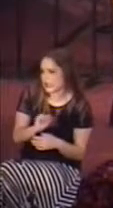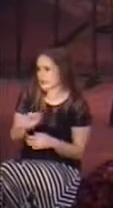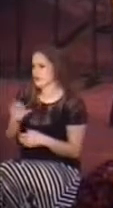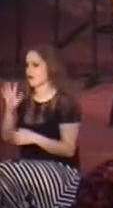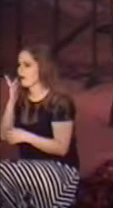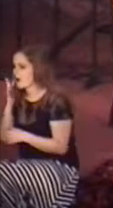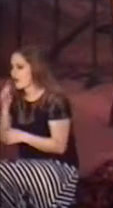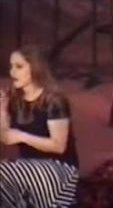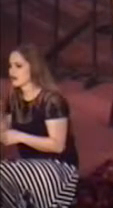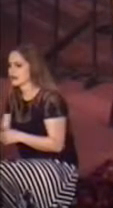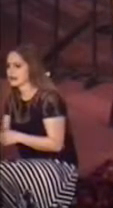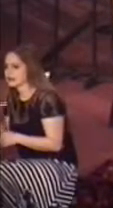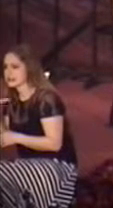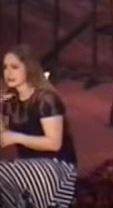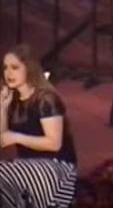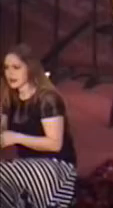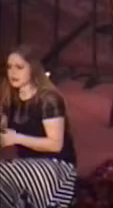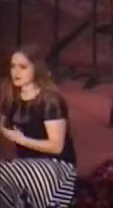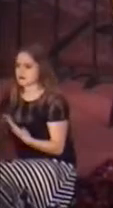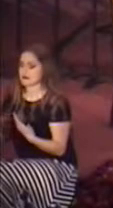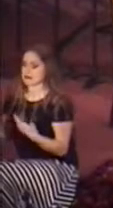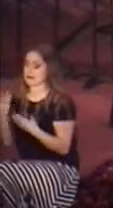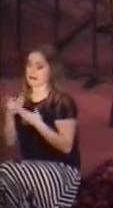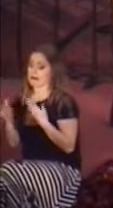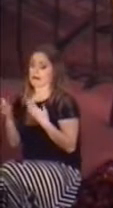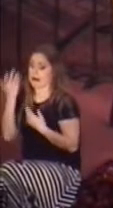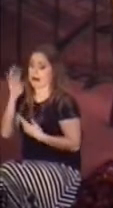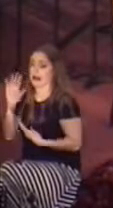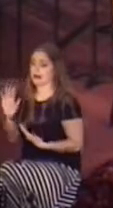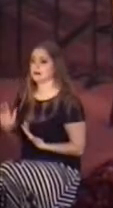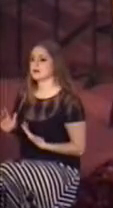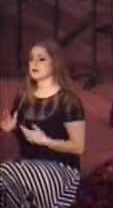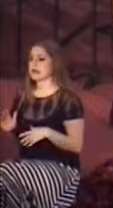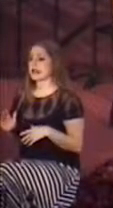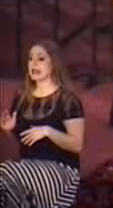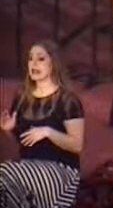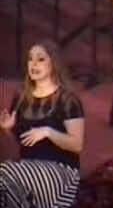enough, and my mom and dad got me